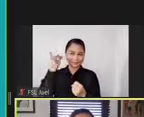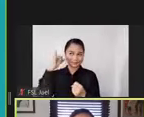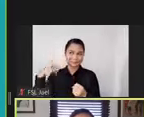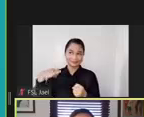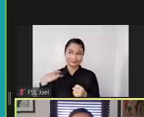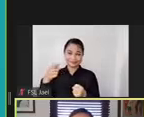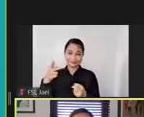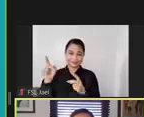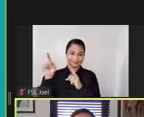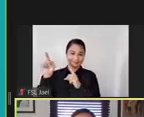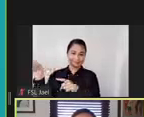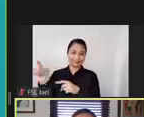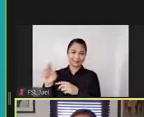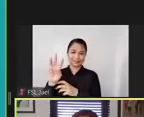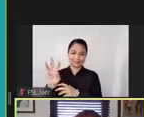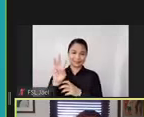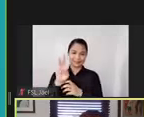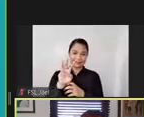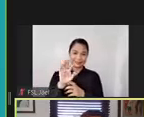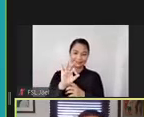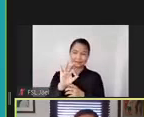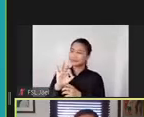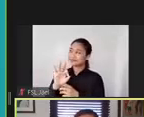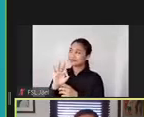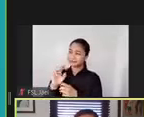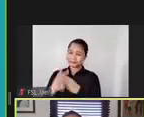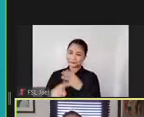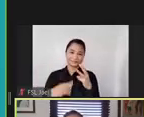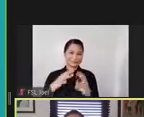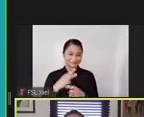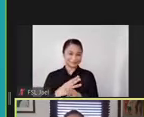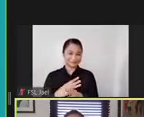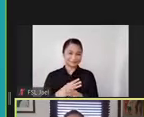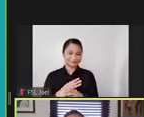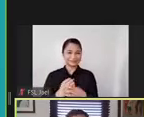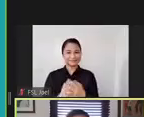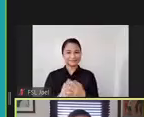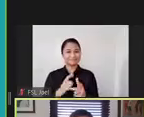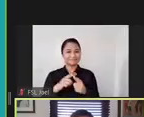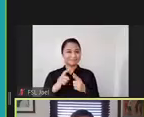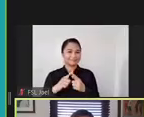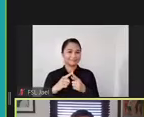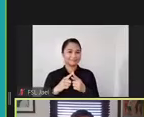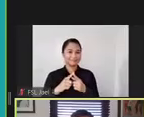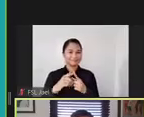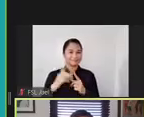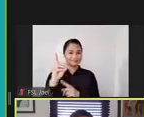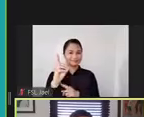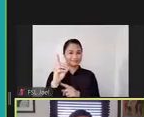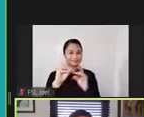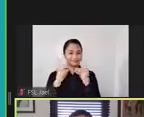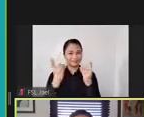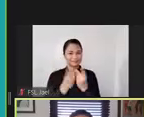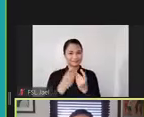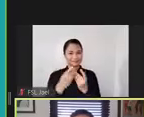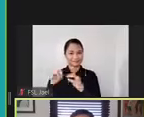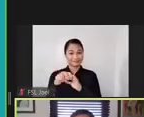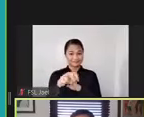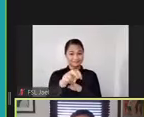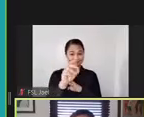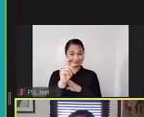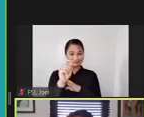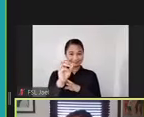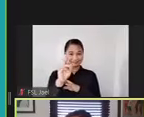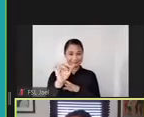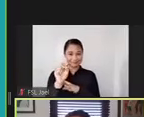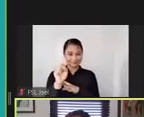of the Philippines, we talked about the three R's: reuse, reduce, and recycle. And I